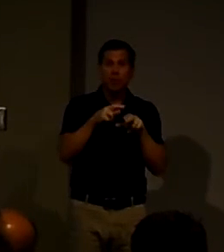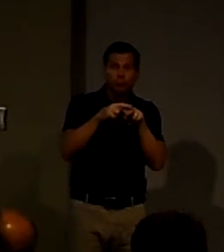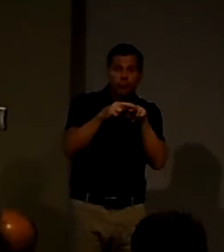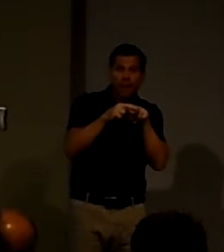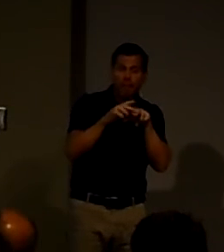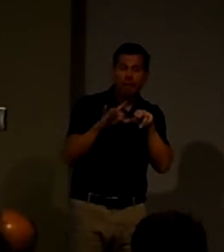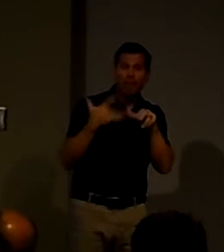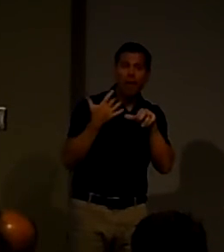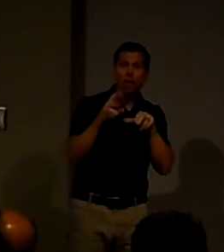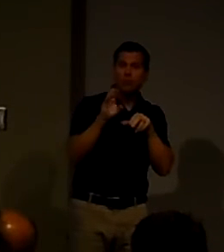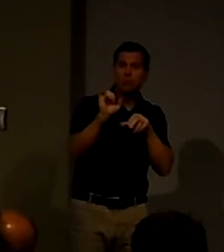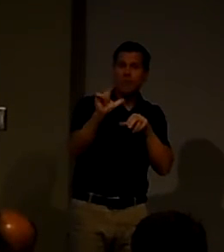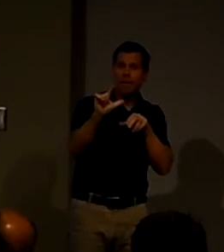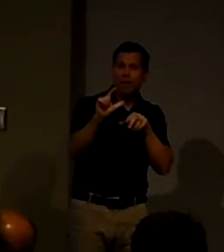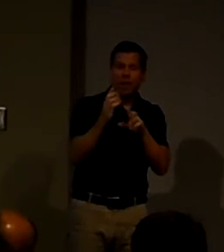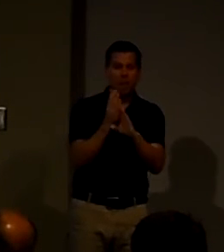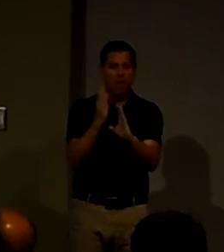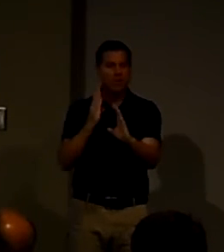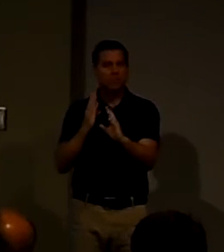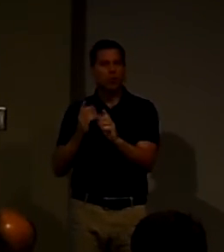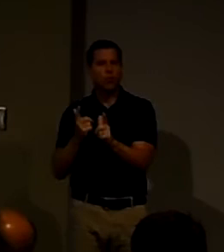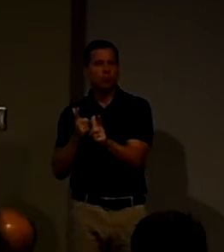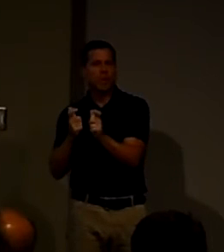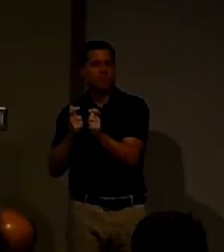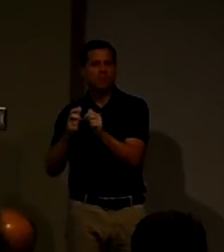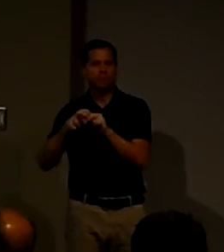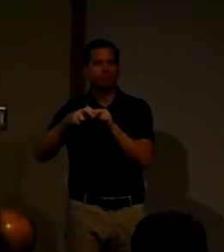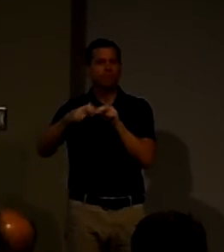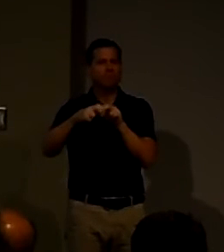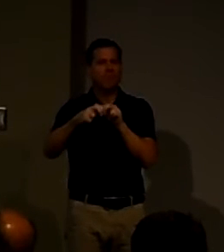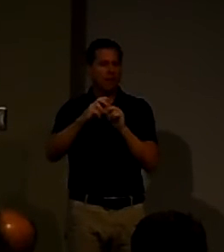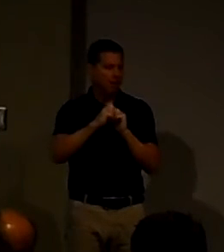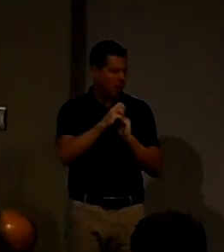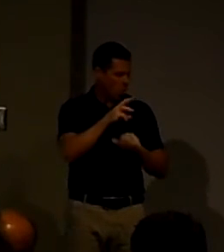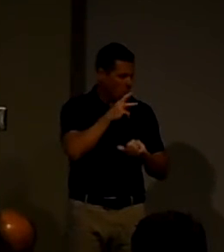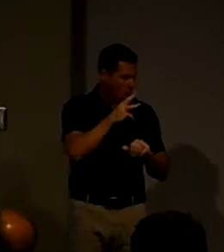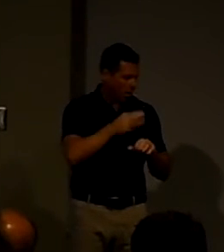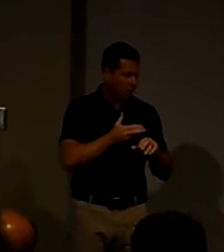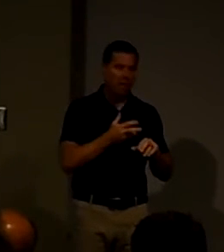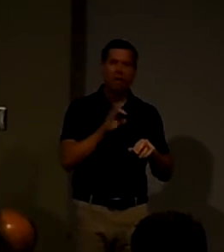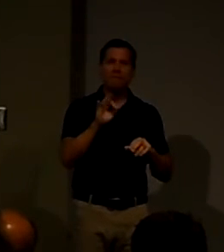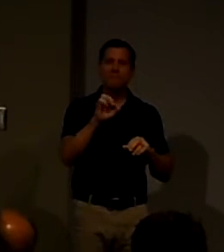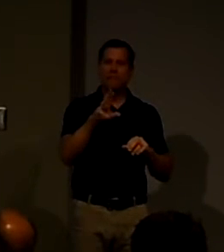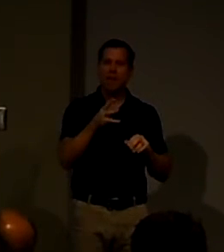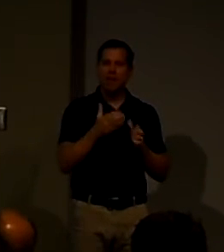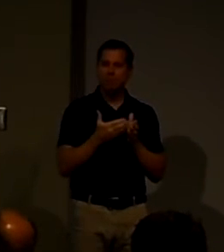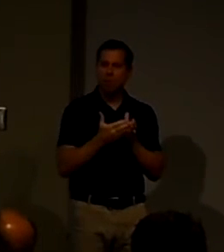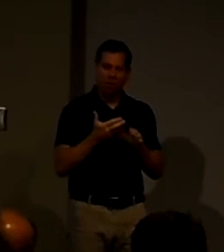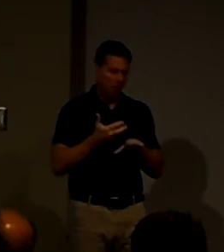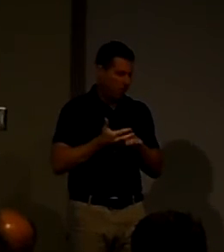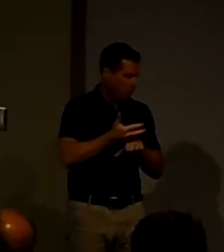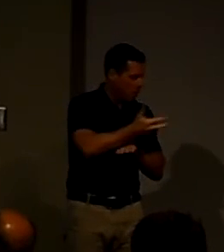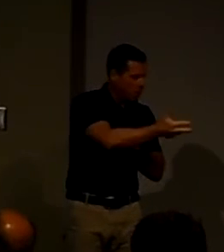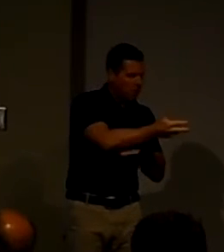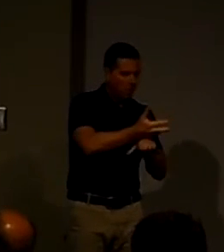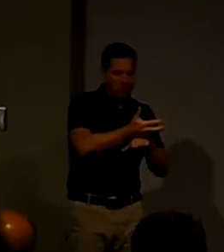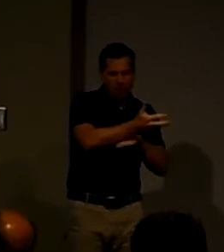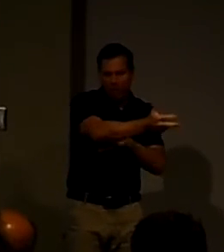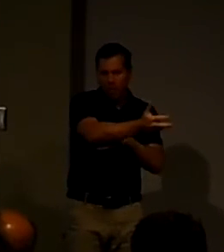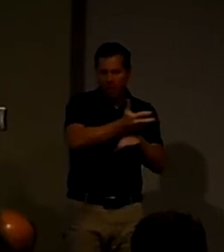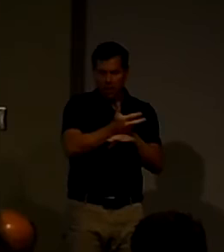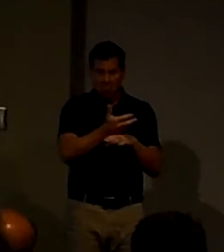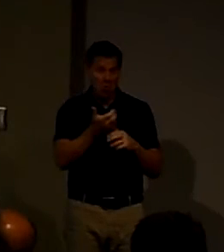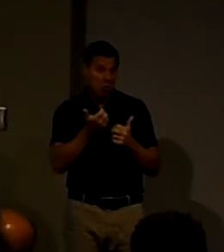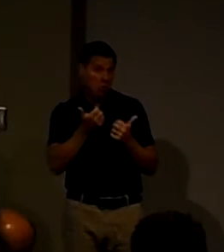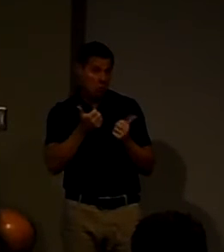to think about bus rapid transportation, we've got to think about using the water and ferries, and we have an experiment underway that's going to start soon, which is